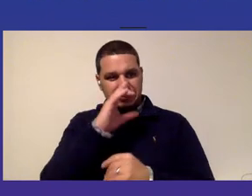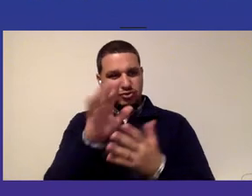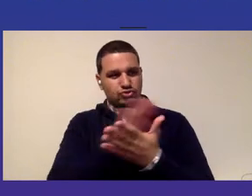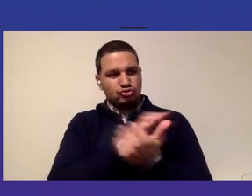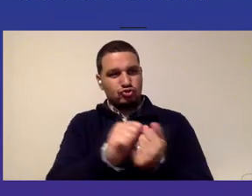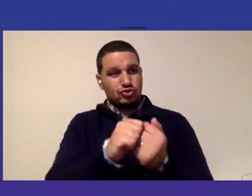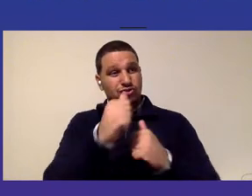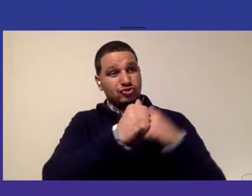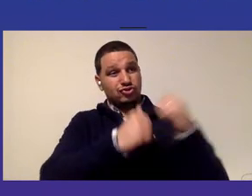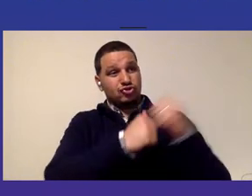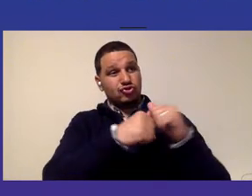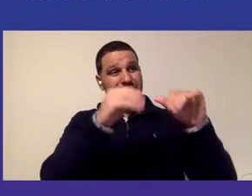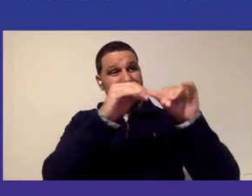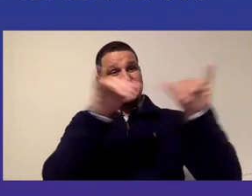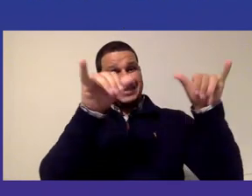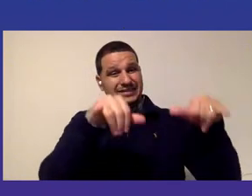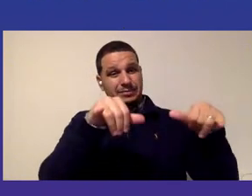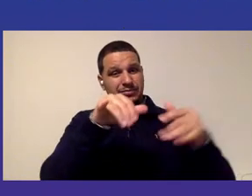systemic violence.